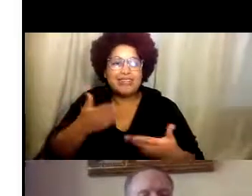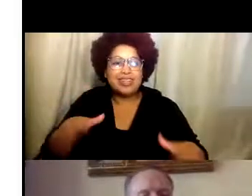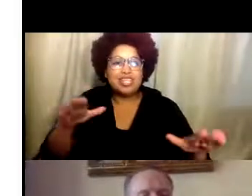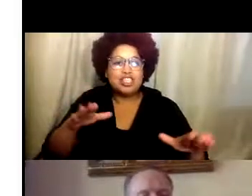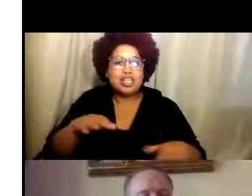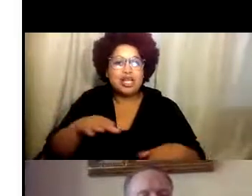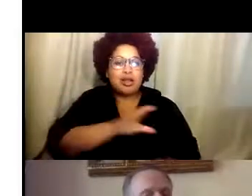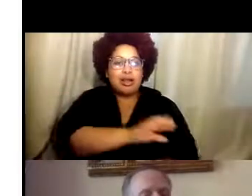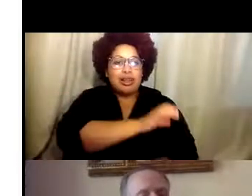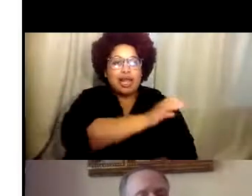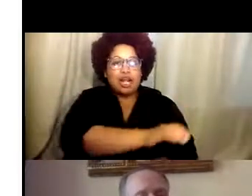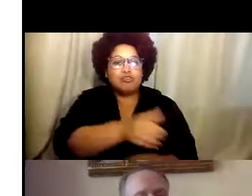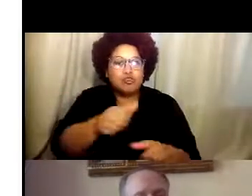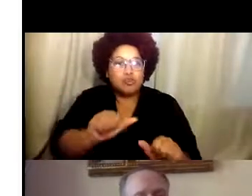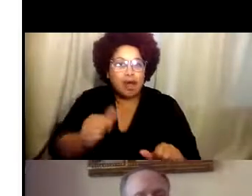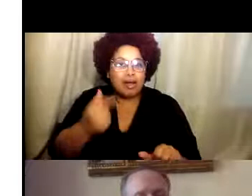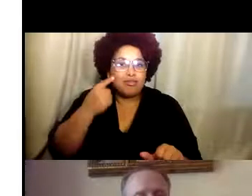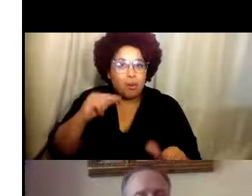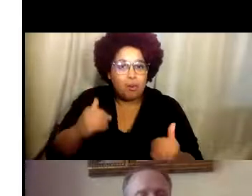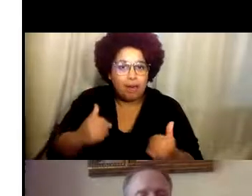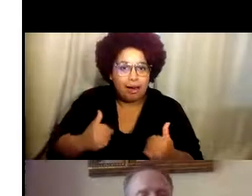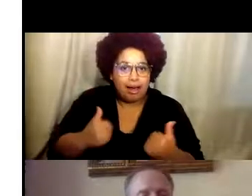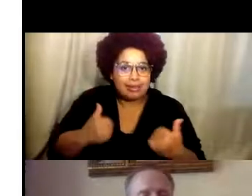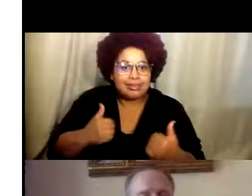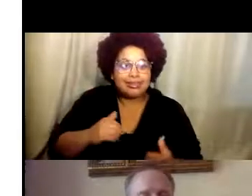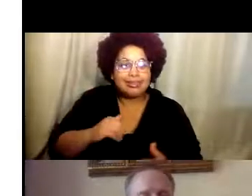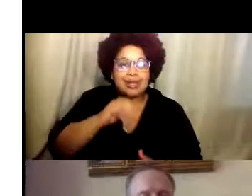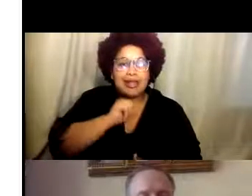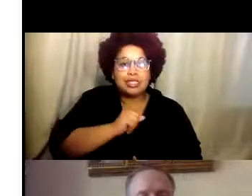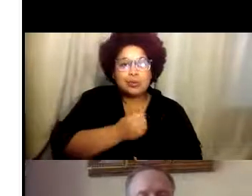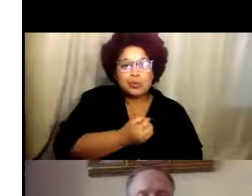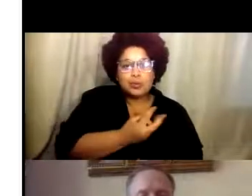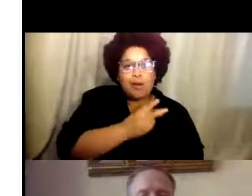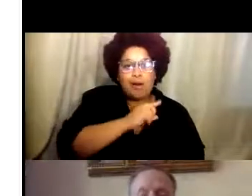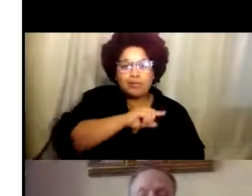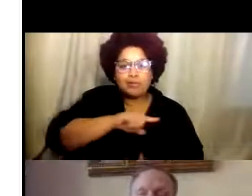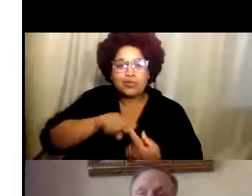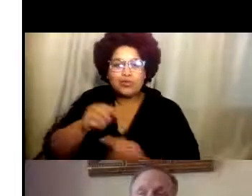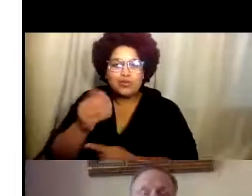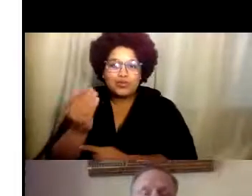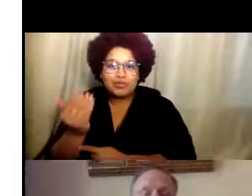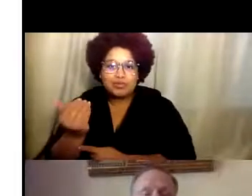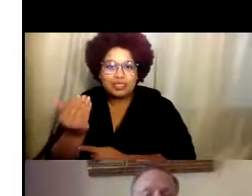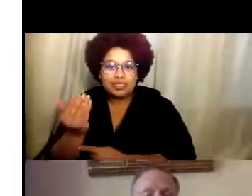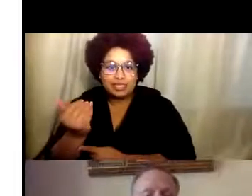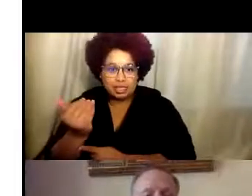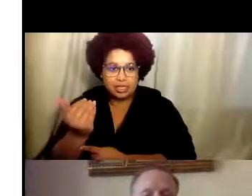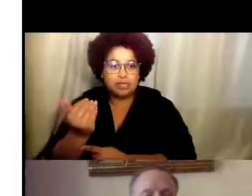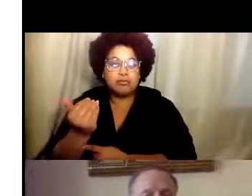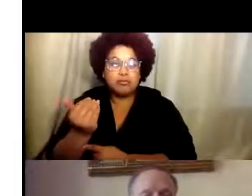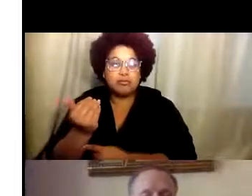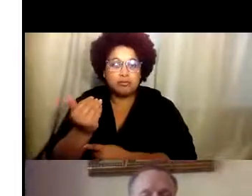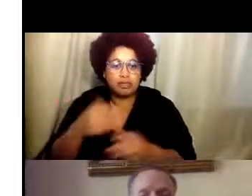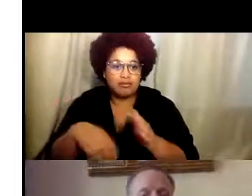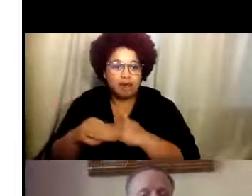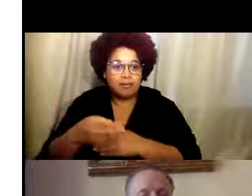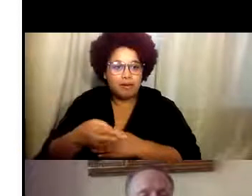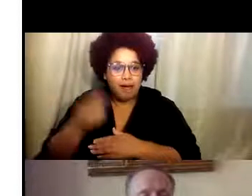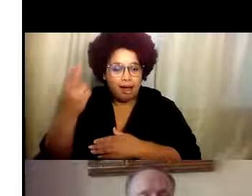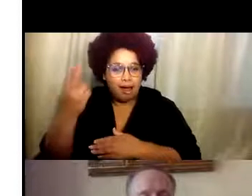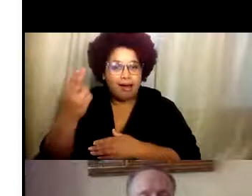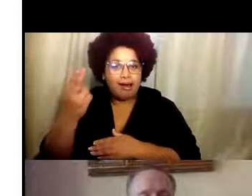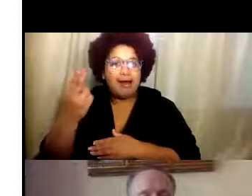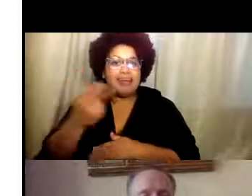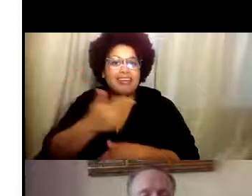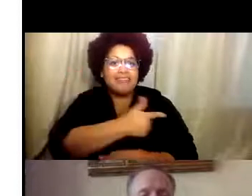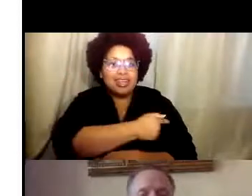trials in adolescents aged 12 to 15. They have found very, very high vaccine